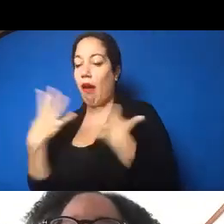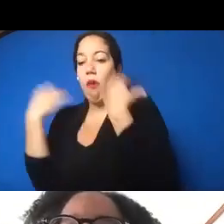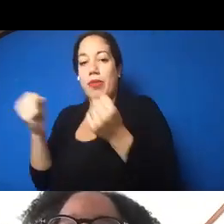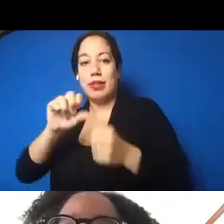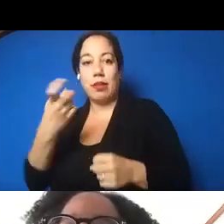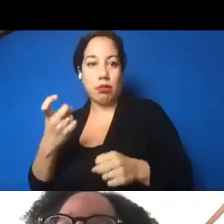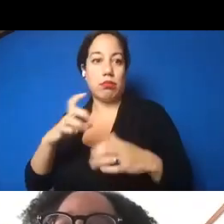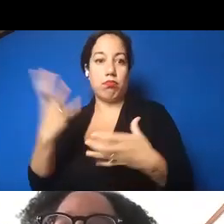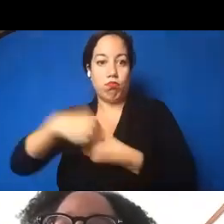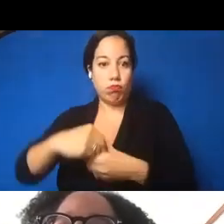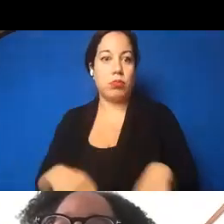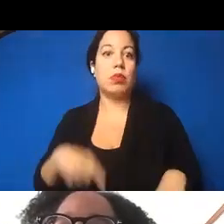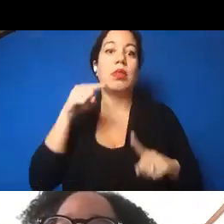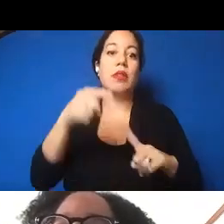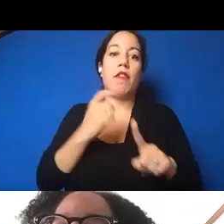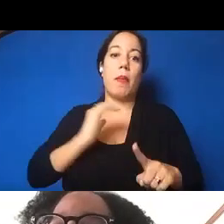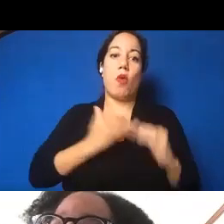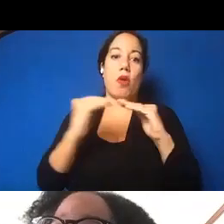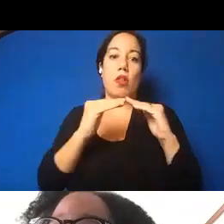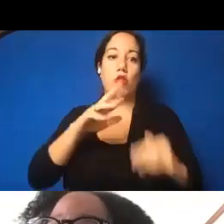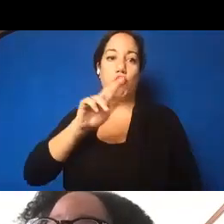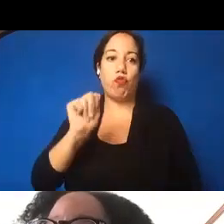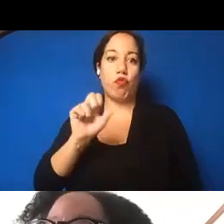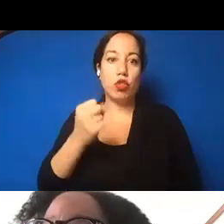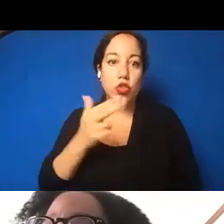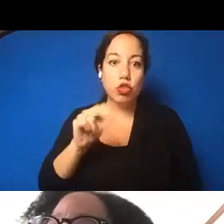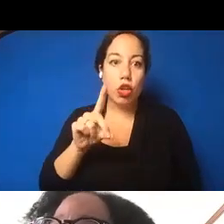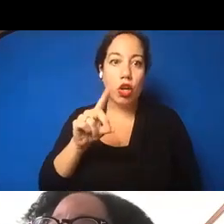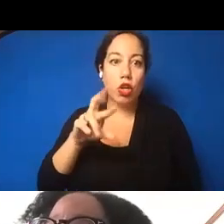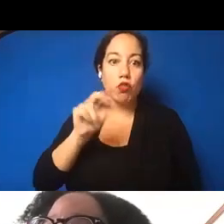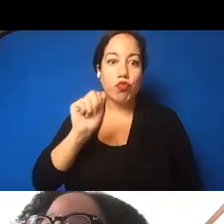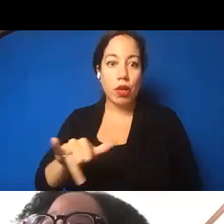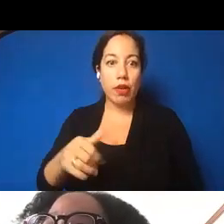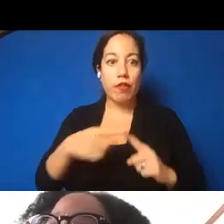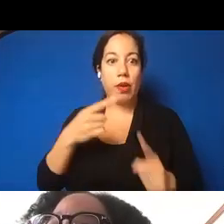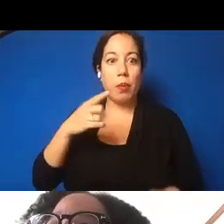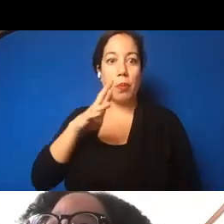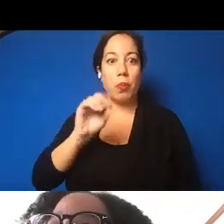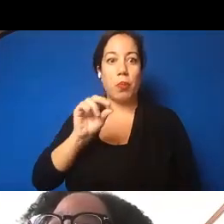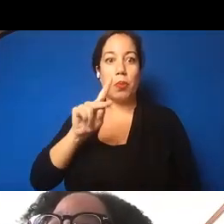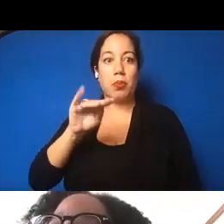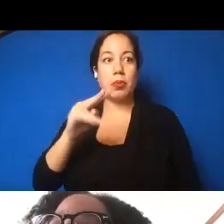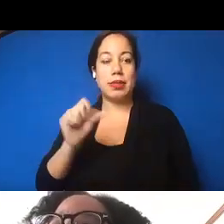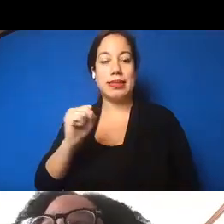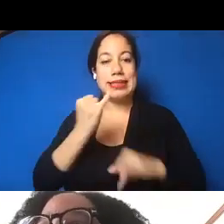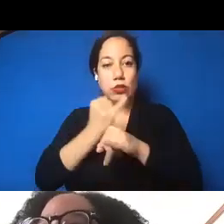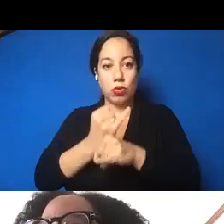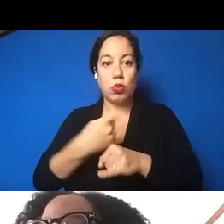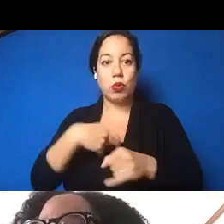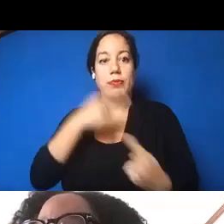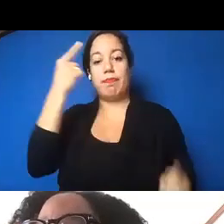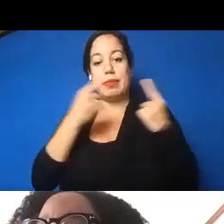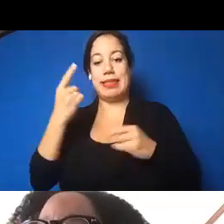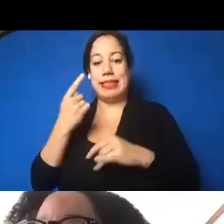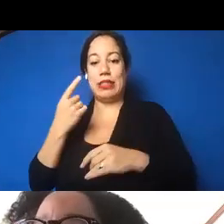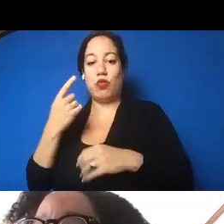This comes from our colleague, Rashawn Ray at the Brookings Institute. And I think it's really important that we think about reproductive injustice